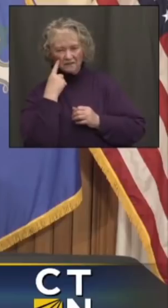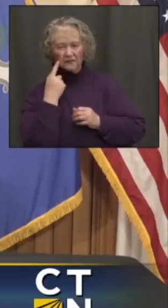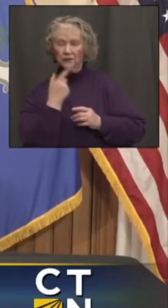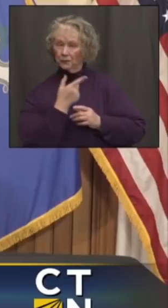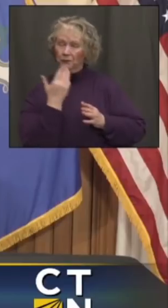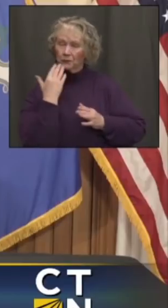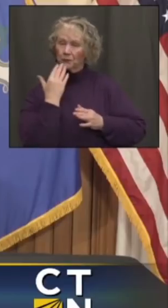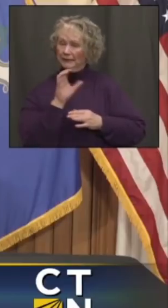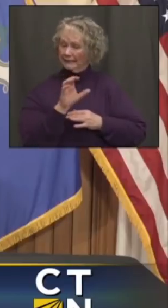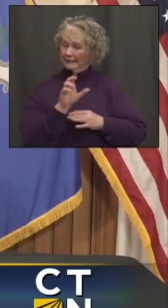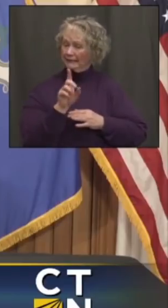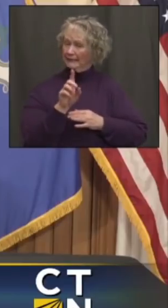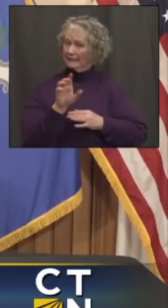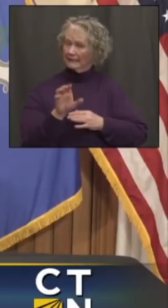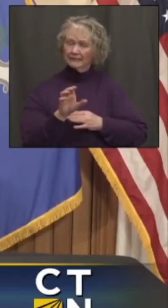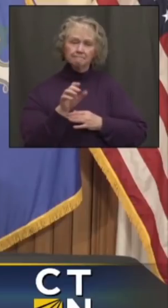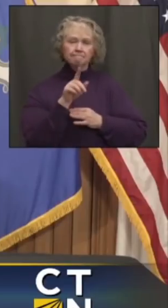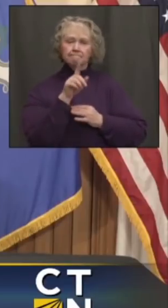as well.